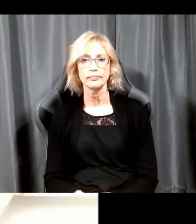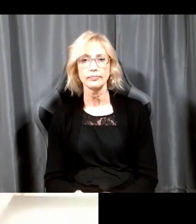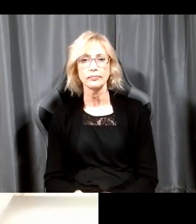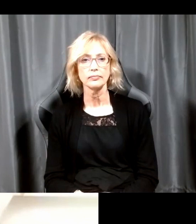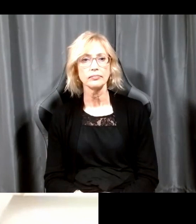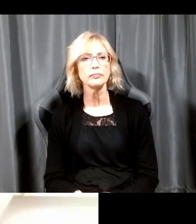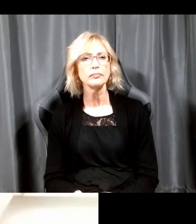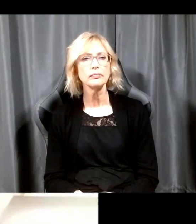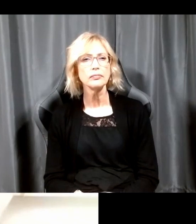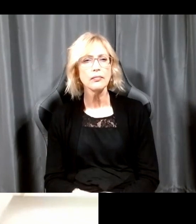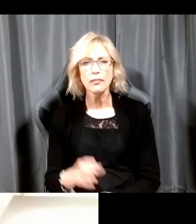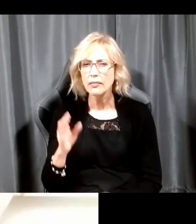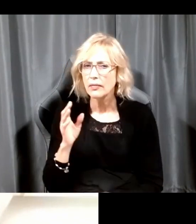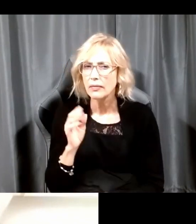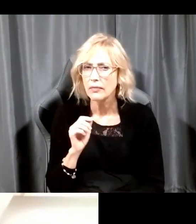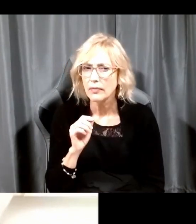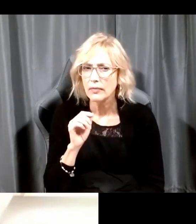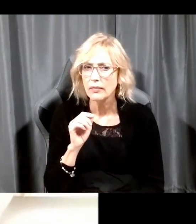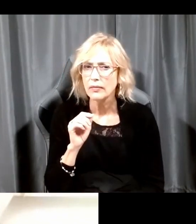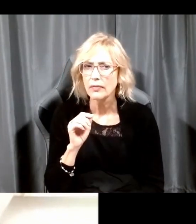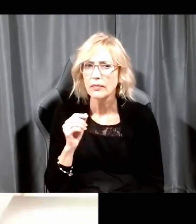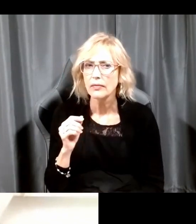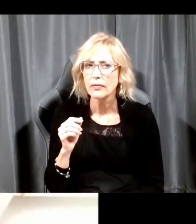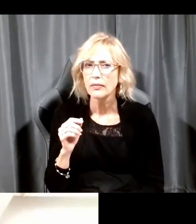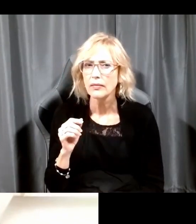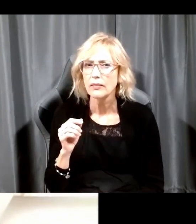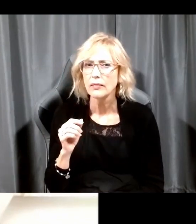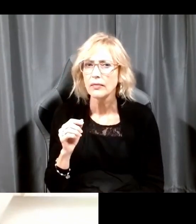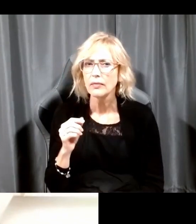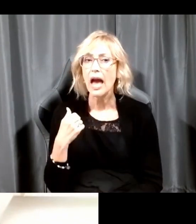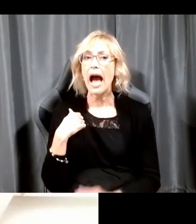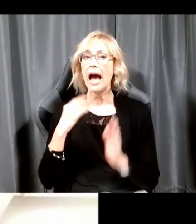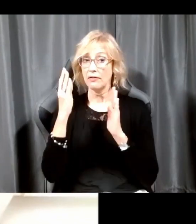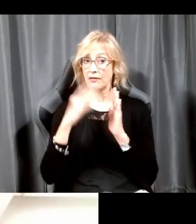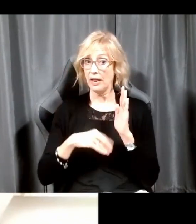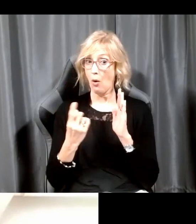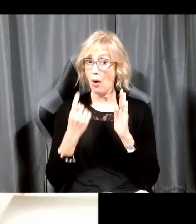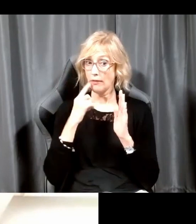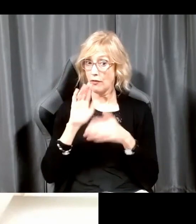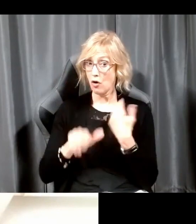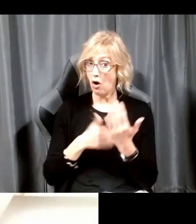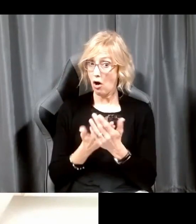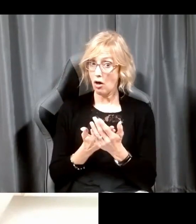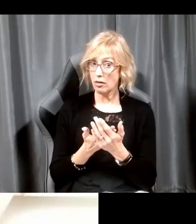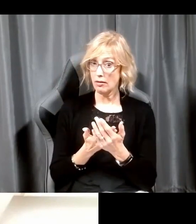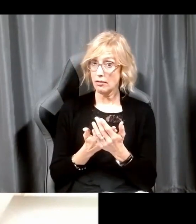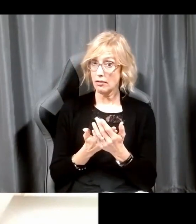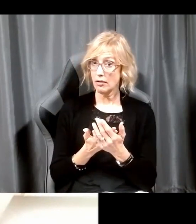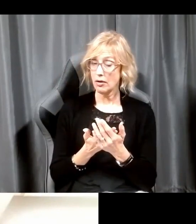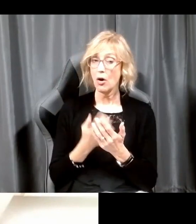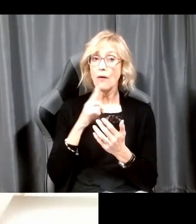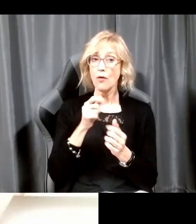Okay, we're in it now, but are we gonna fill out one for all of us or individually? Fill out